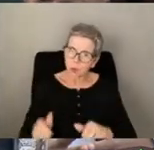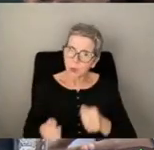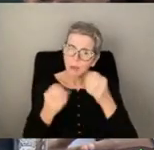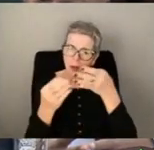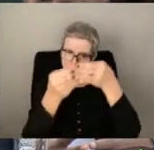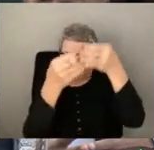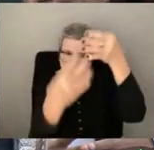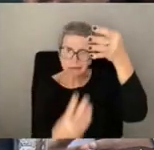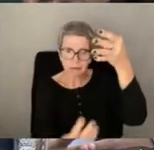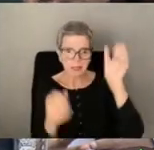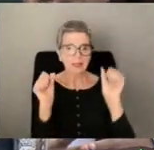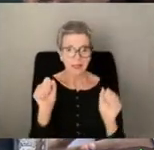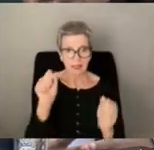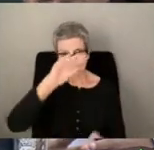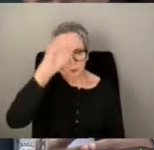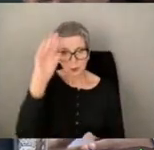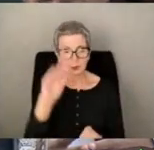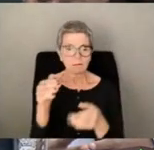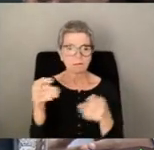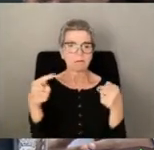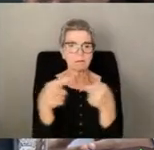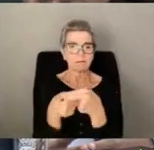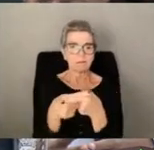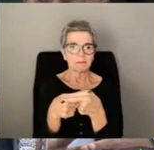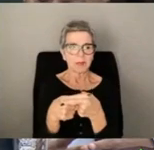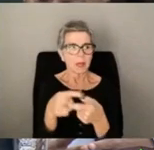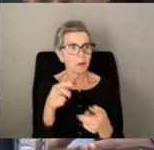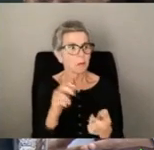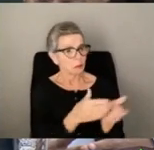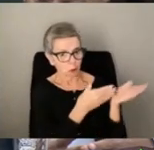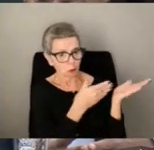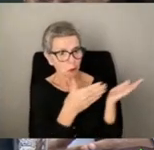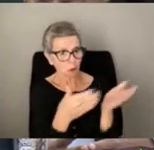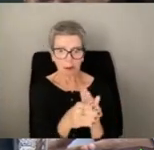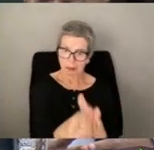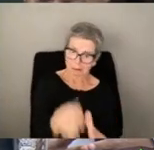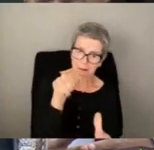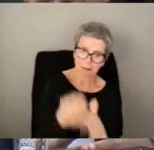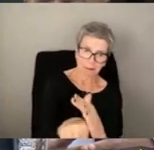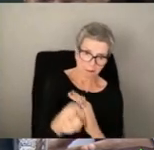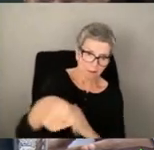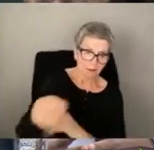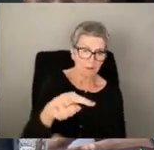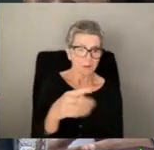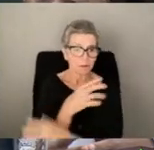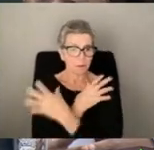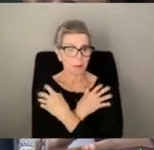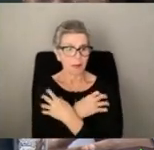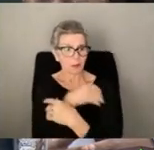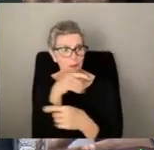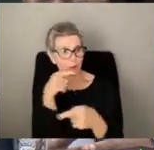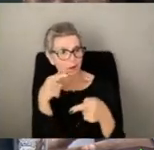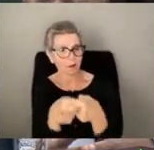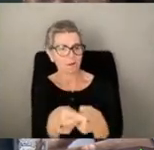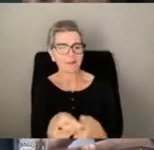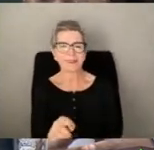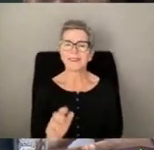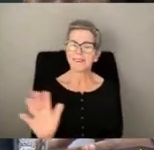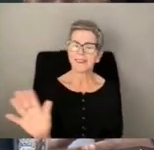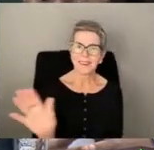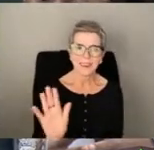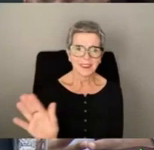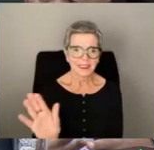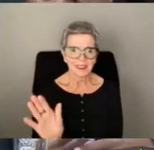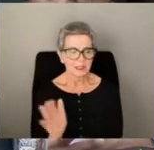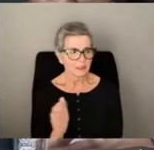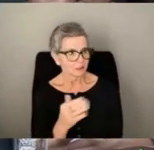of them involve allowing the public to kill conflict bears. And given that the public is not trained to track or hunt aggressive grizzly bears, and given